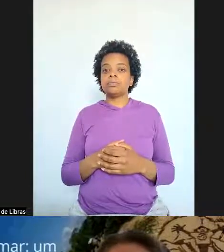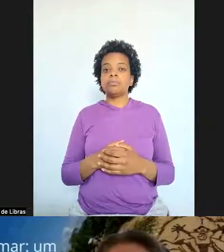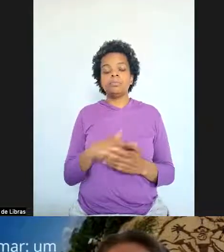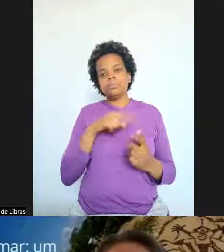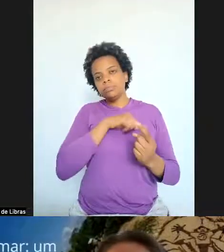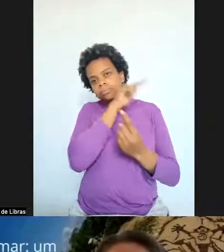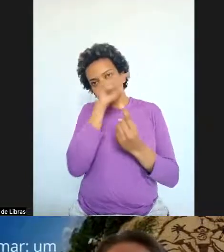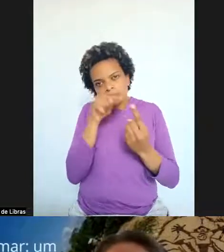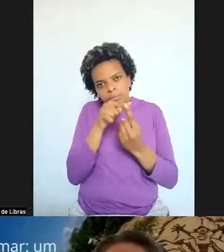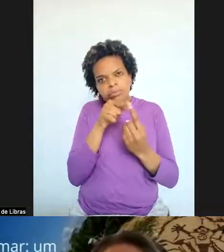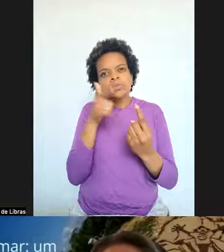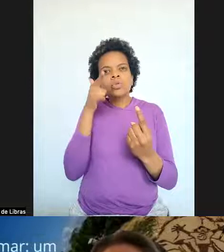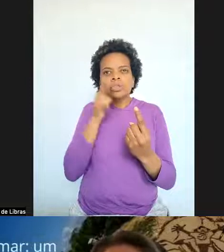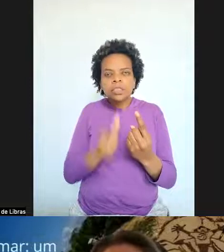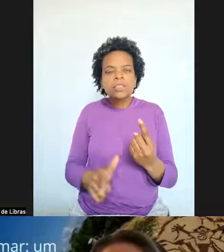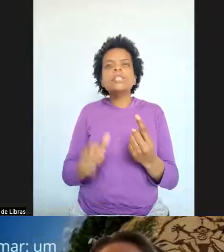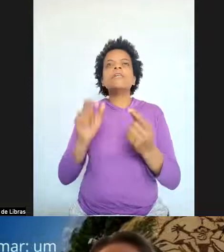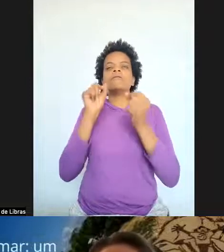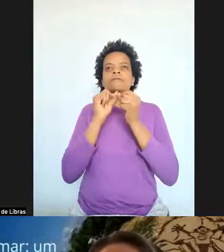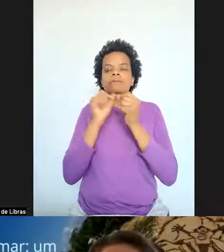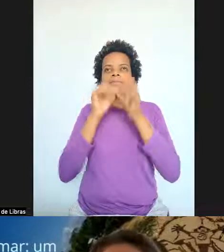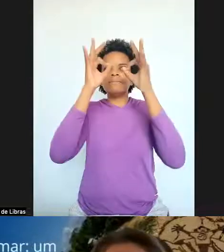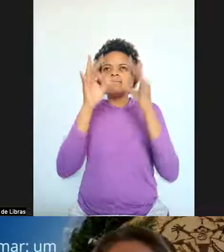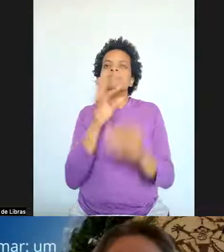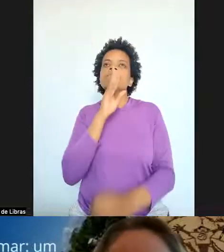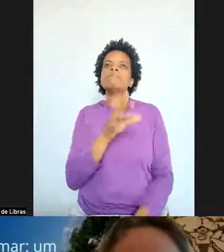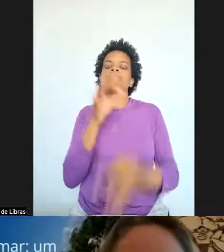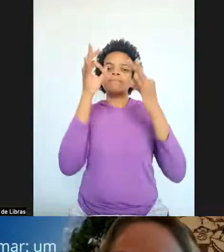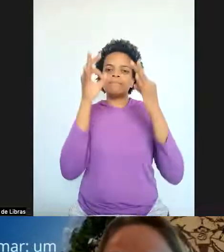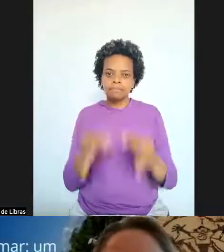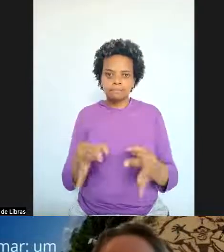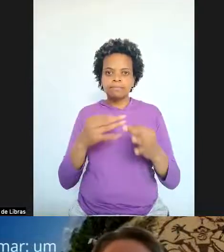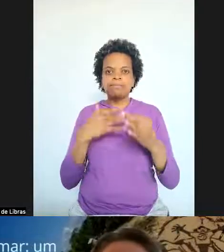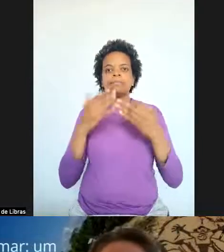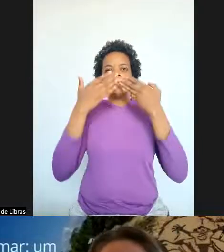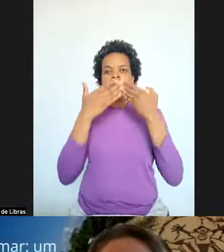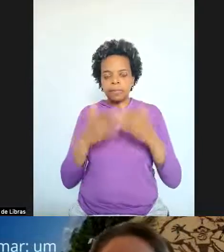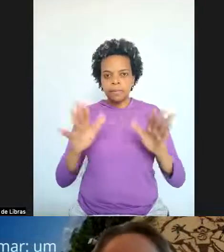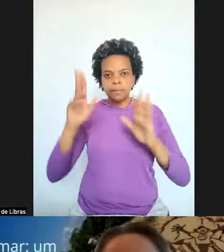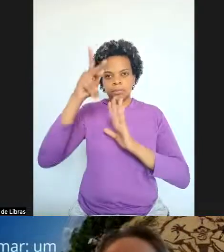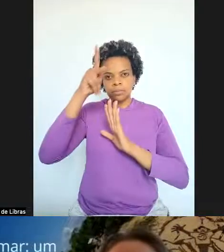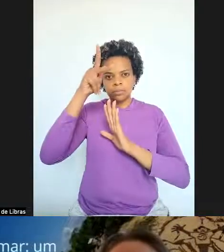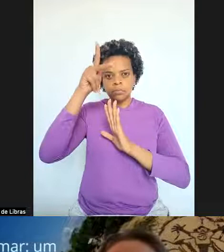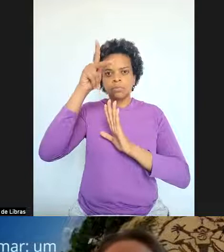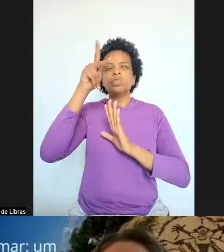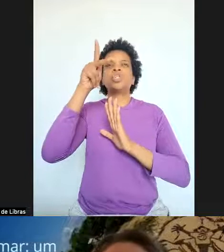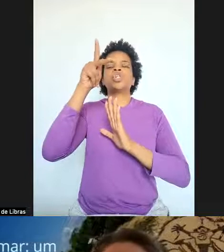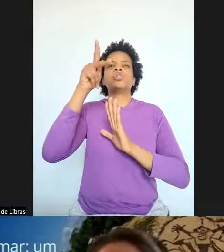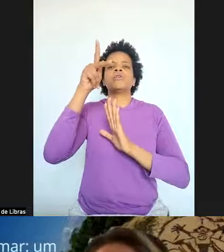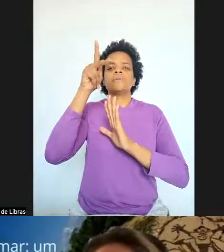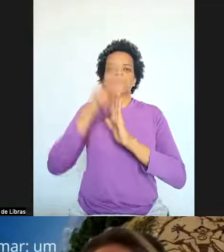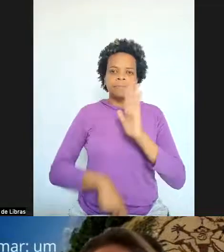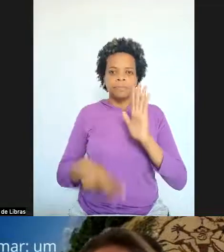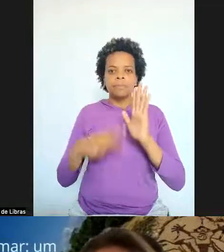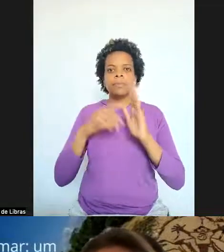And the objective to get there is expanding through the projects